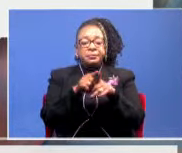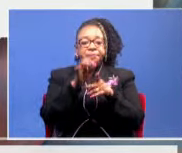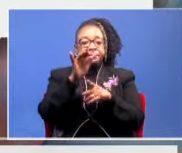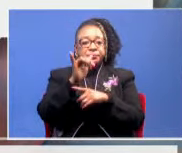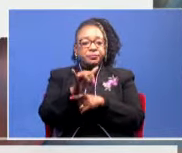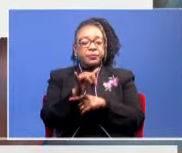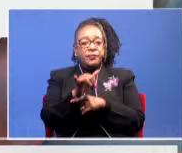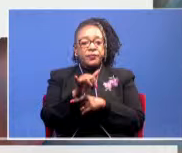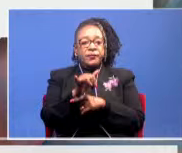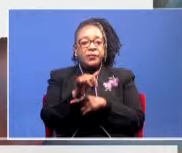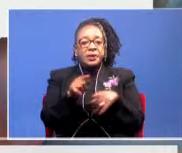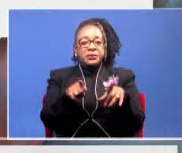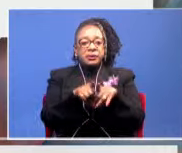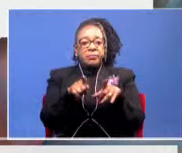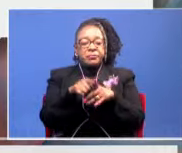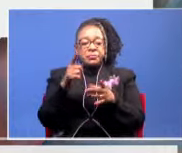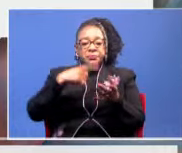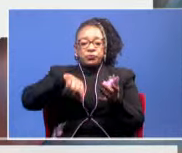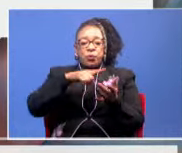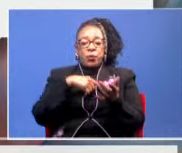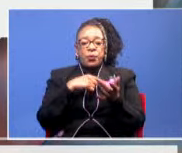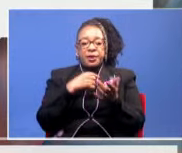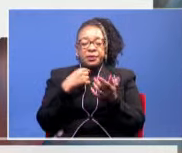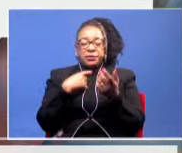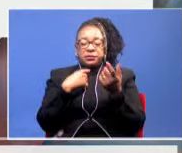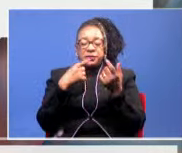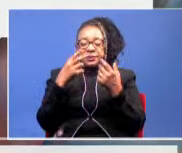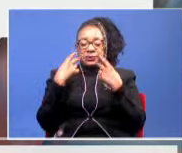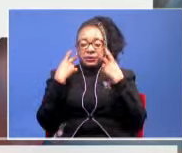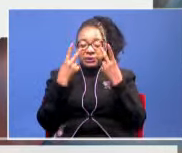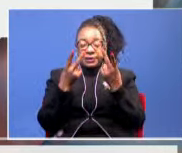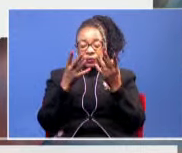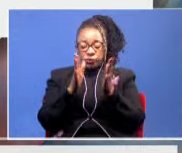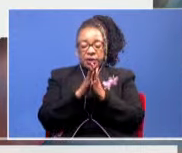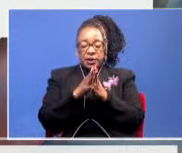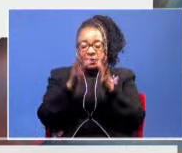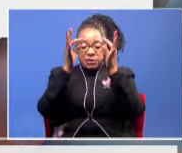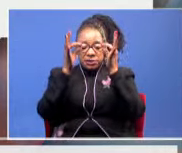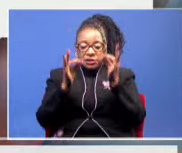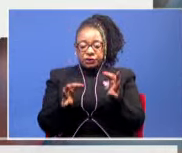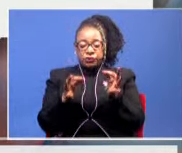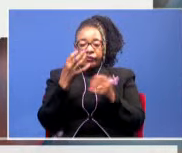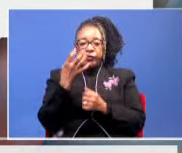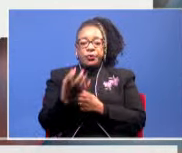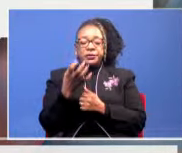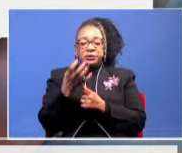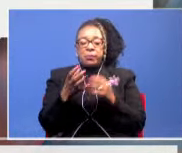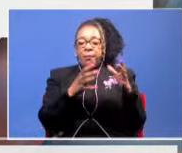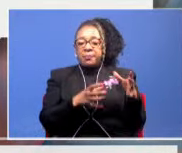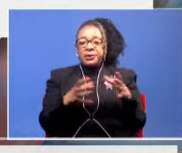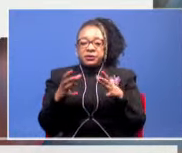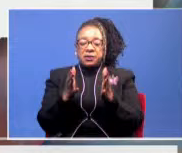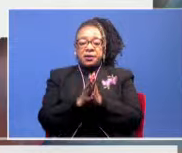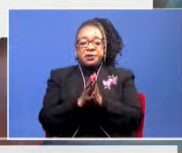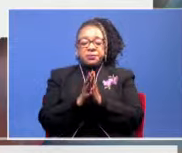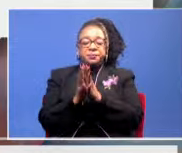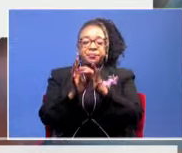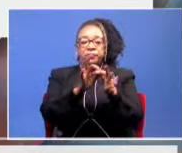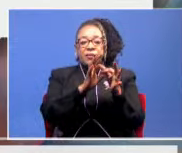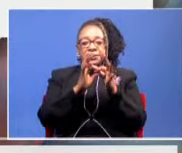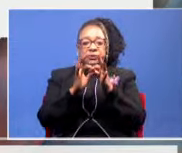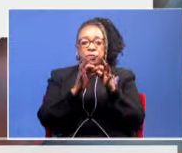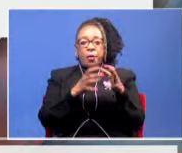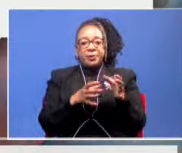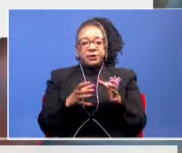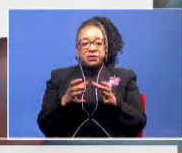And apart from that, we see that it speaks to the divisions in the ODM party and in the broader Azimio La Umoja One Kenya coalition party.